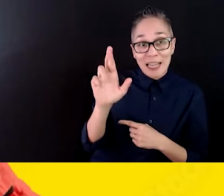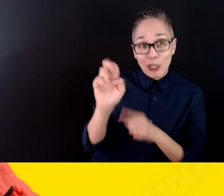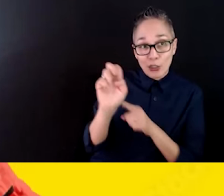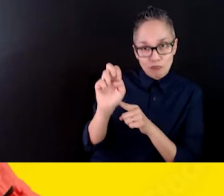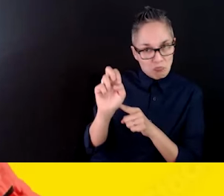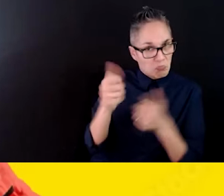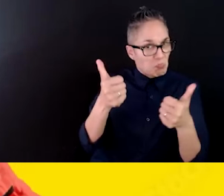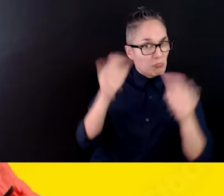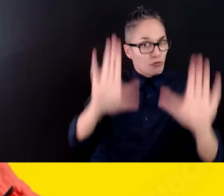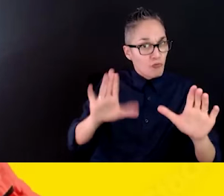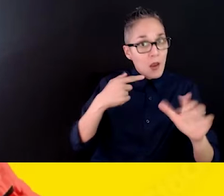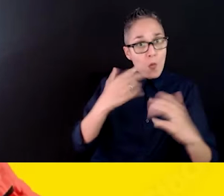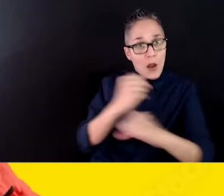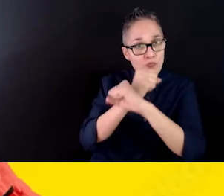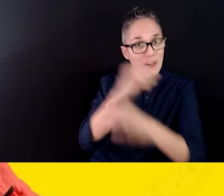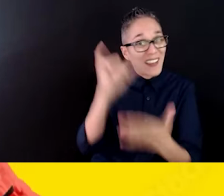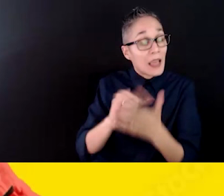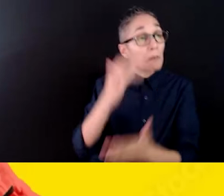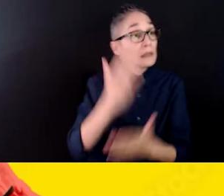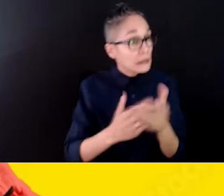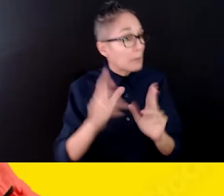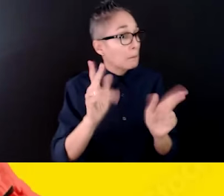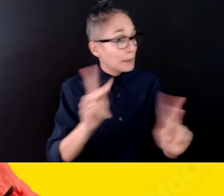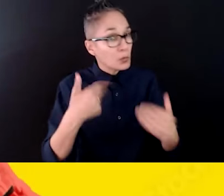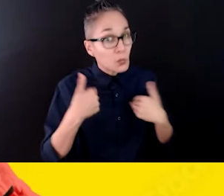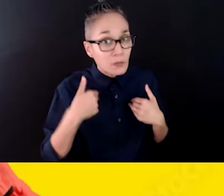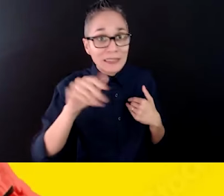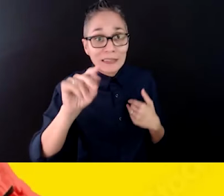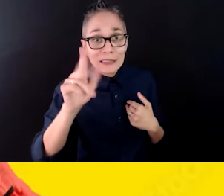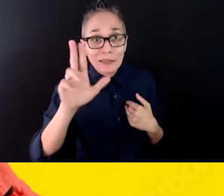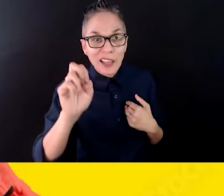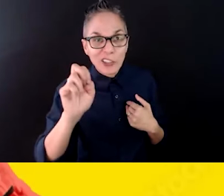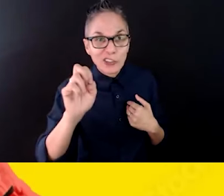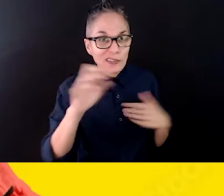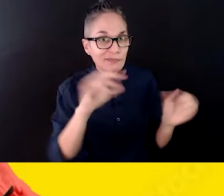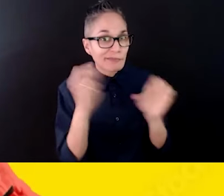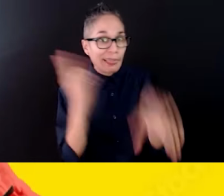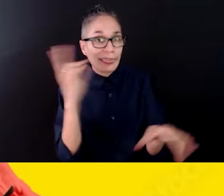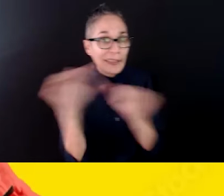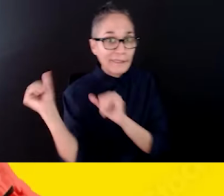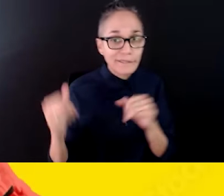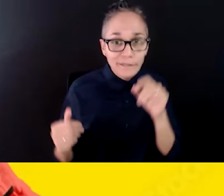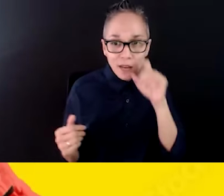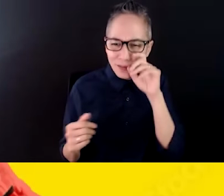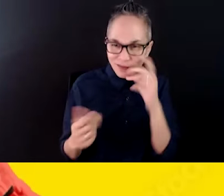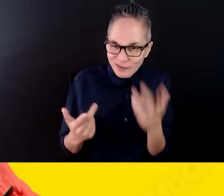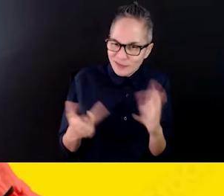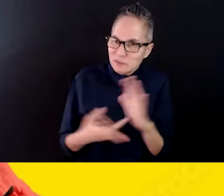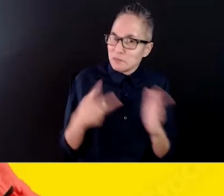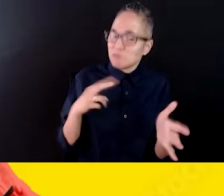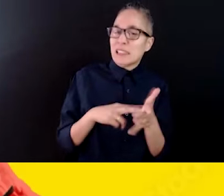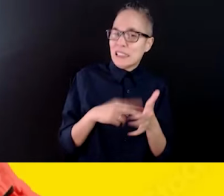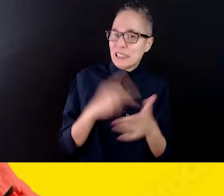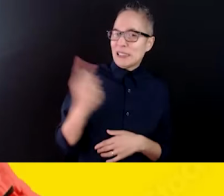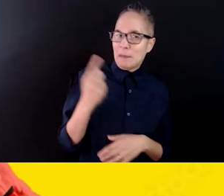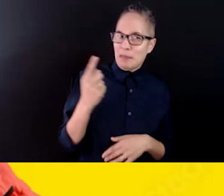protect it, but we've had tenured people leaving, which never used to happen. And so I think there is something